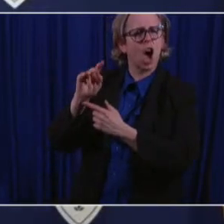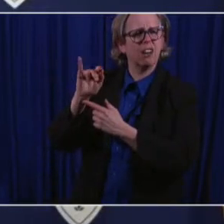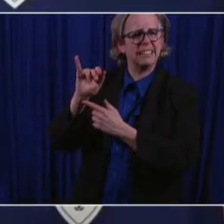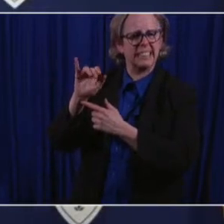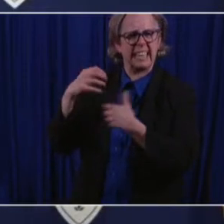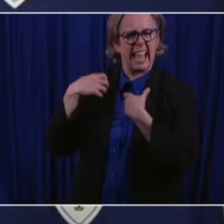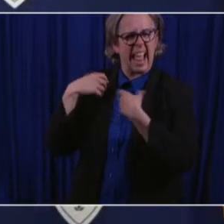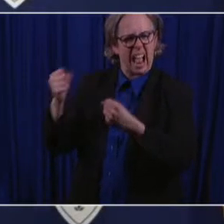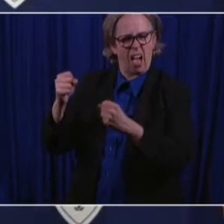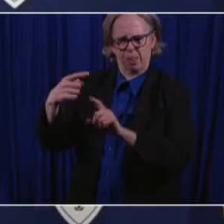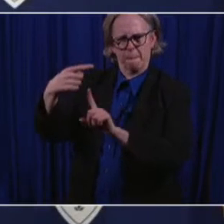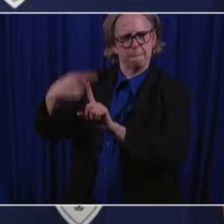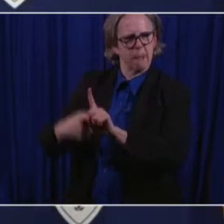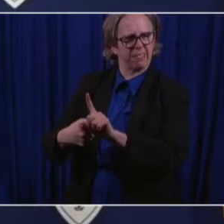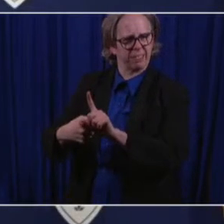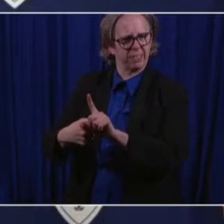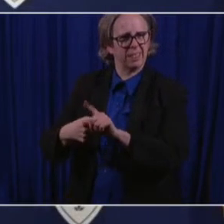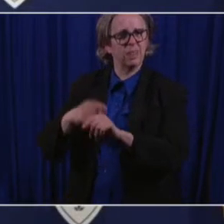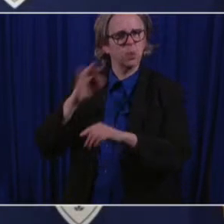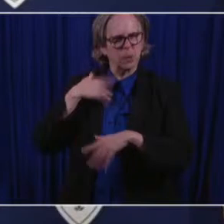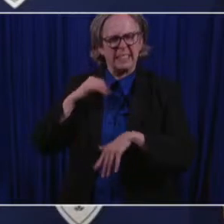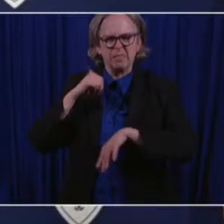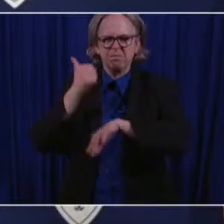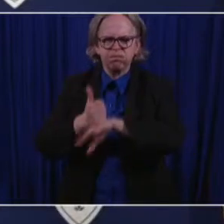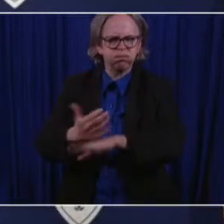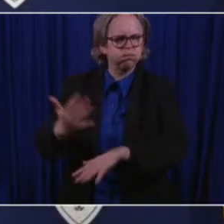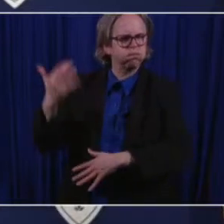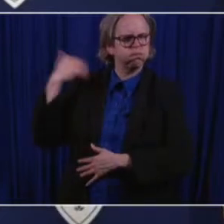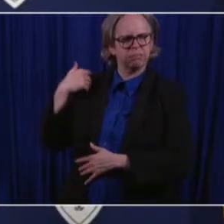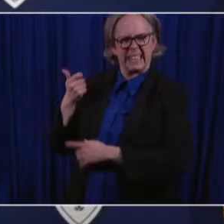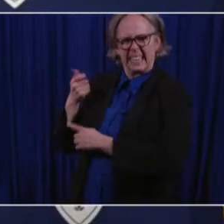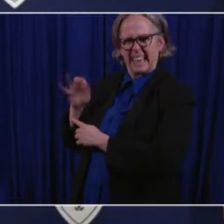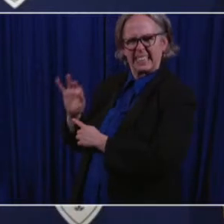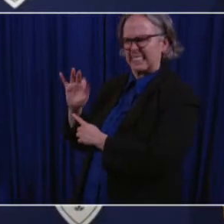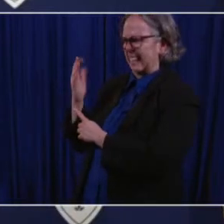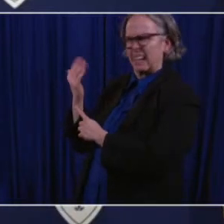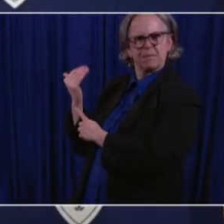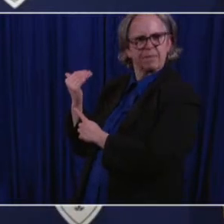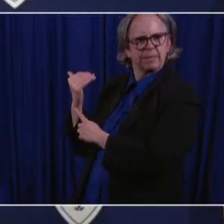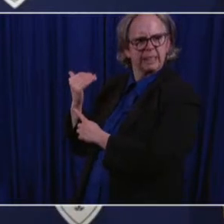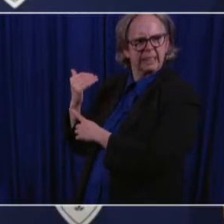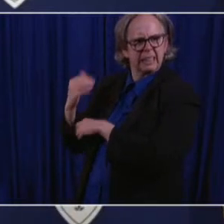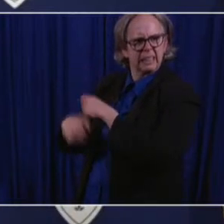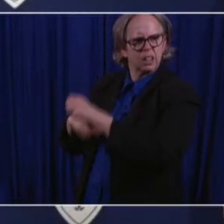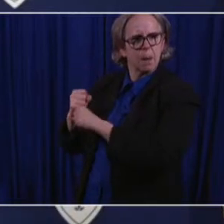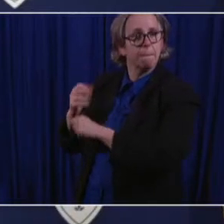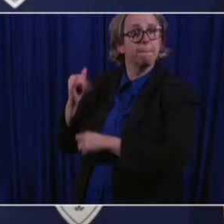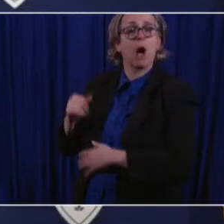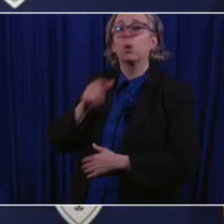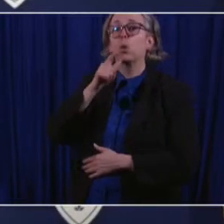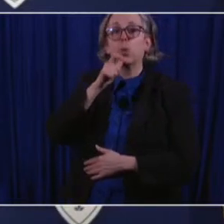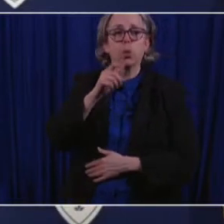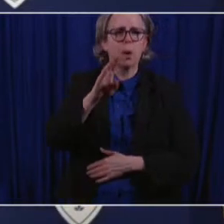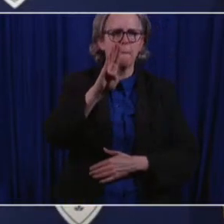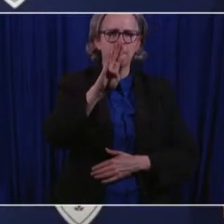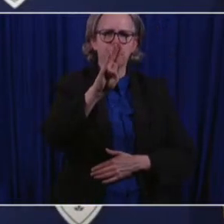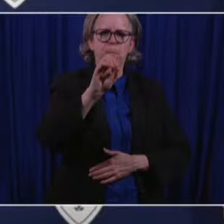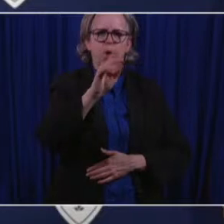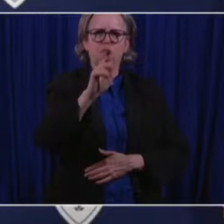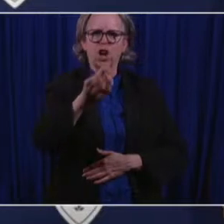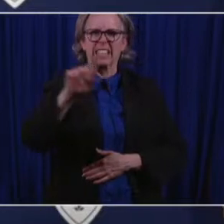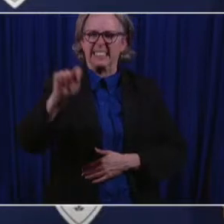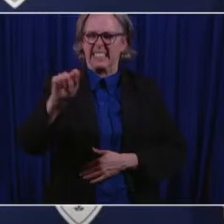created 1915 by Booker T. Washington, formalized in 2002 by the United States